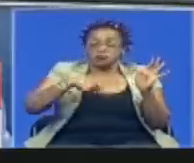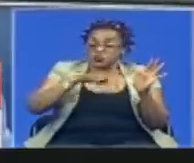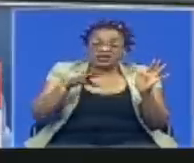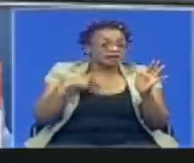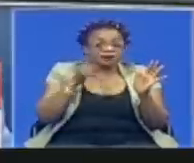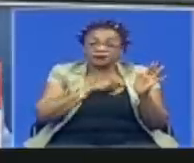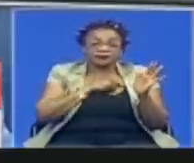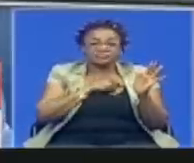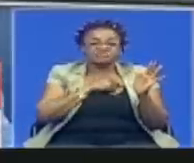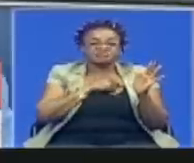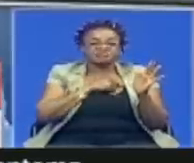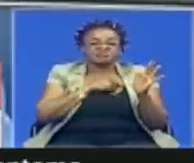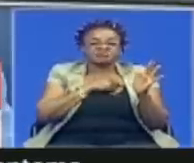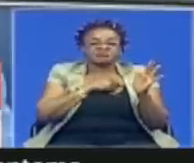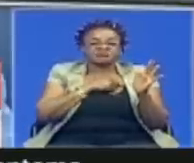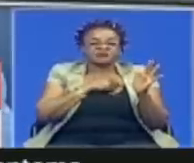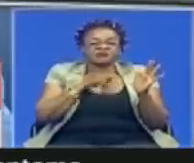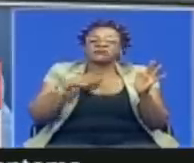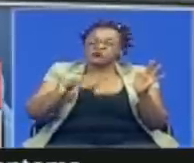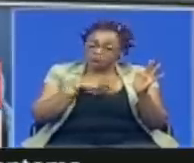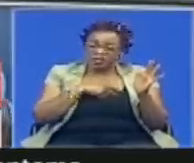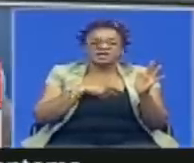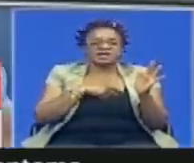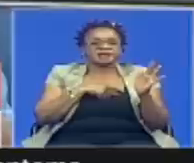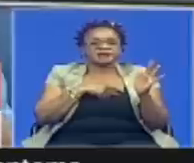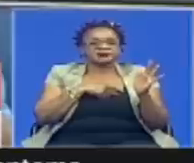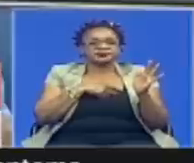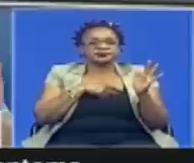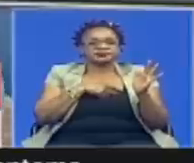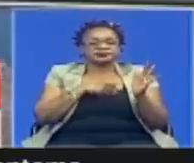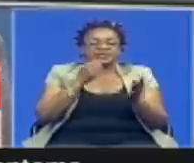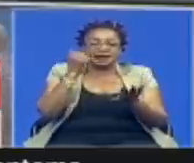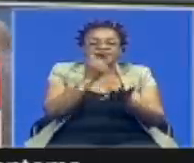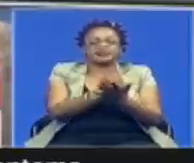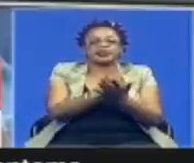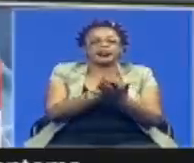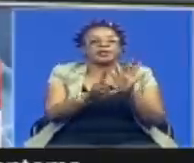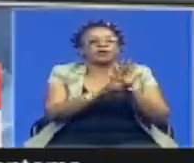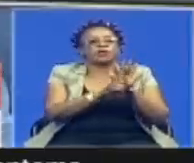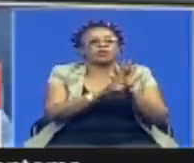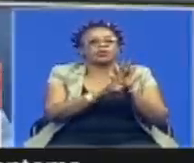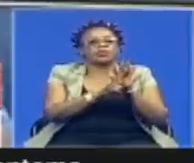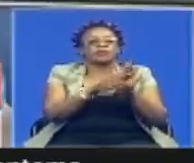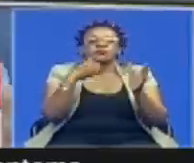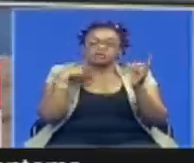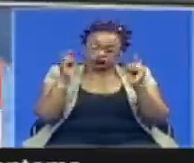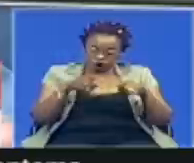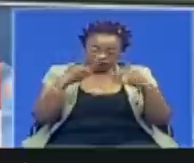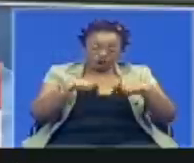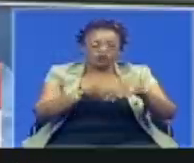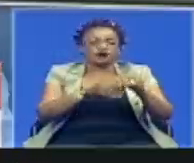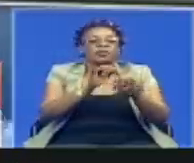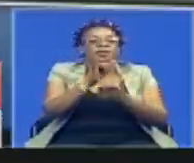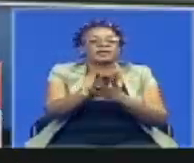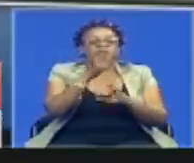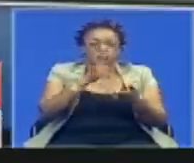You see the point. We enacted the law. We are bound to follow it, and that is what